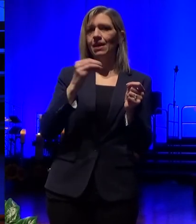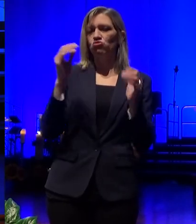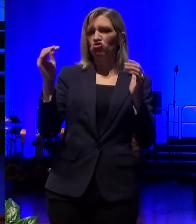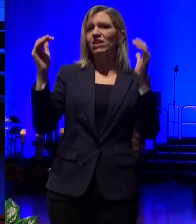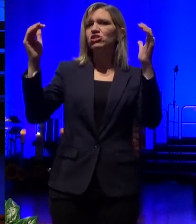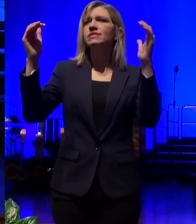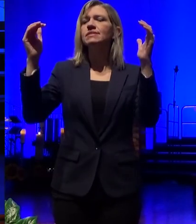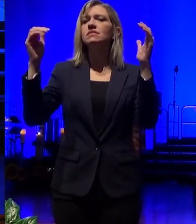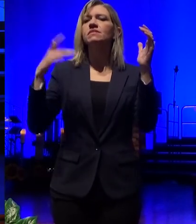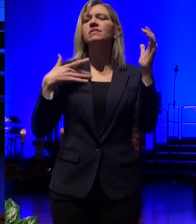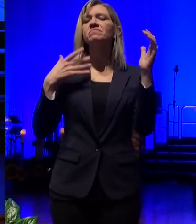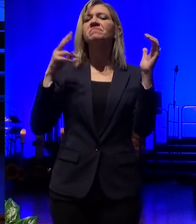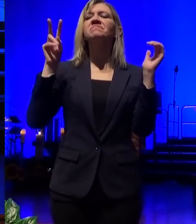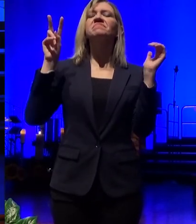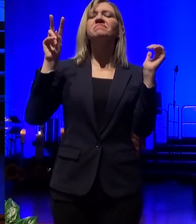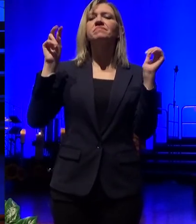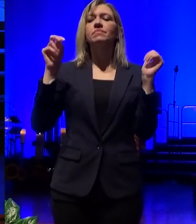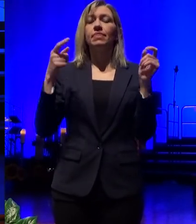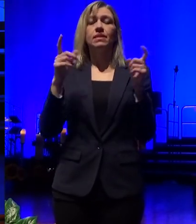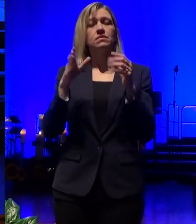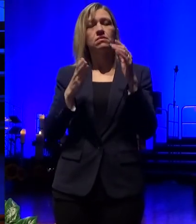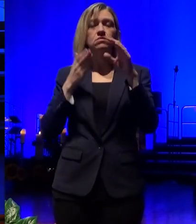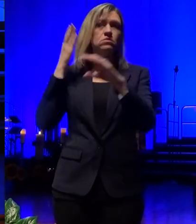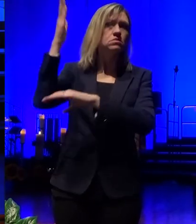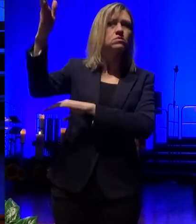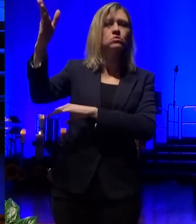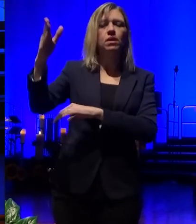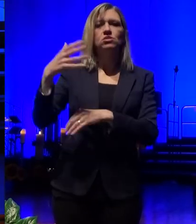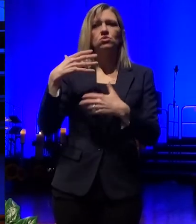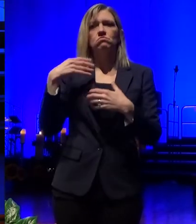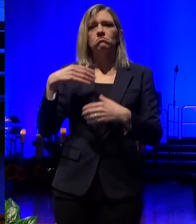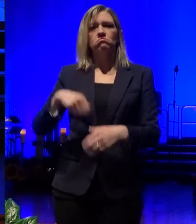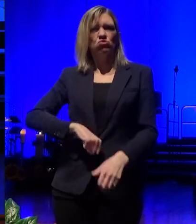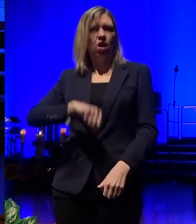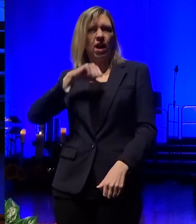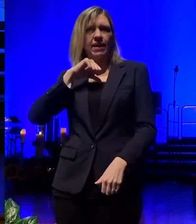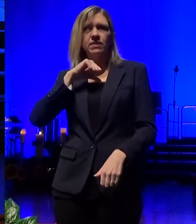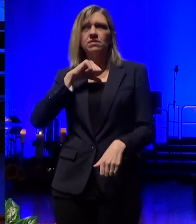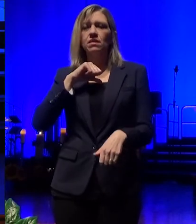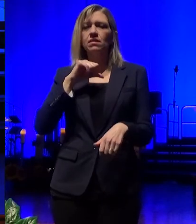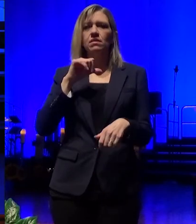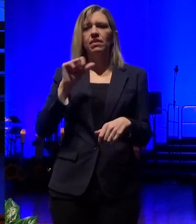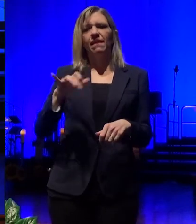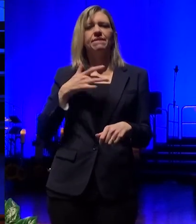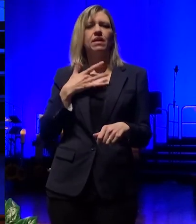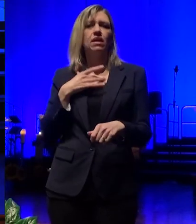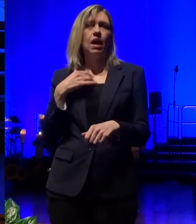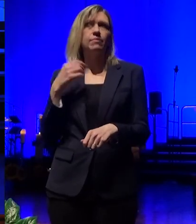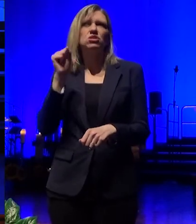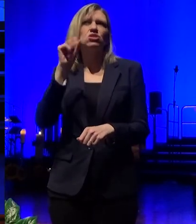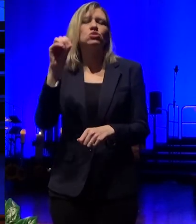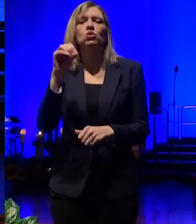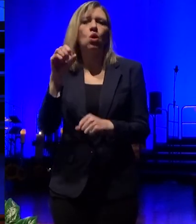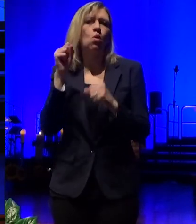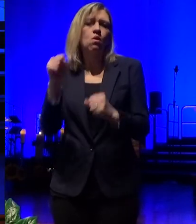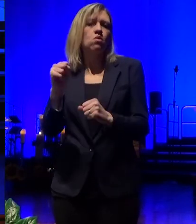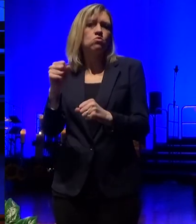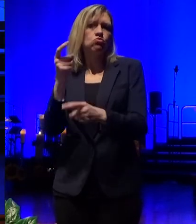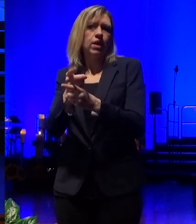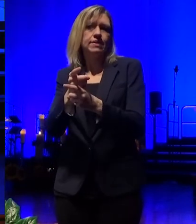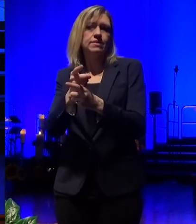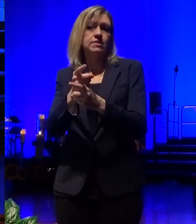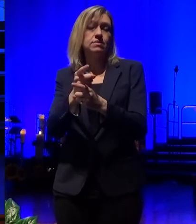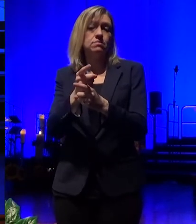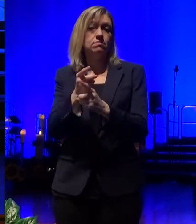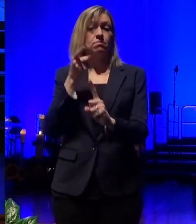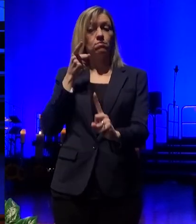which I mean a demonstrative overweening of pride in being so very right. In short,